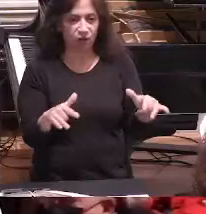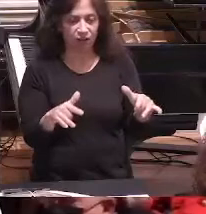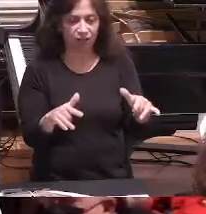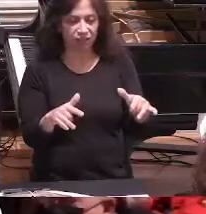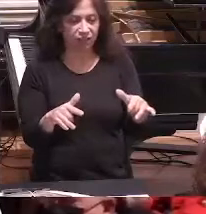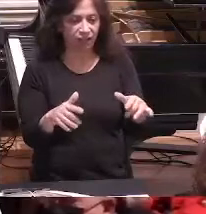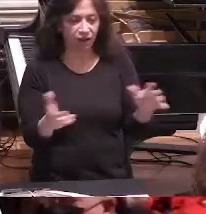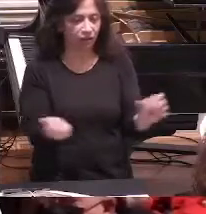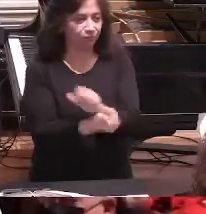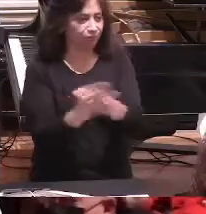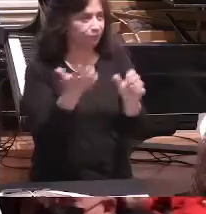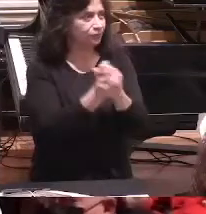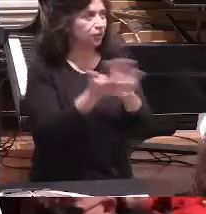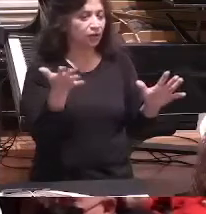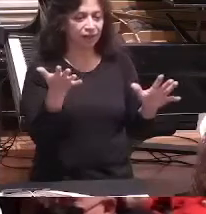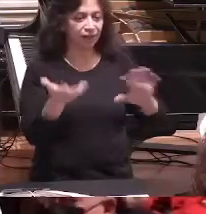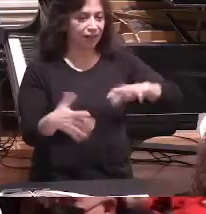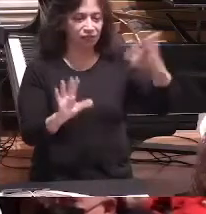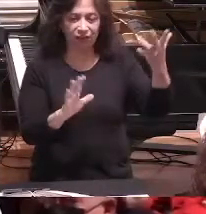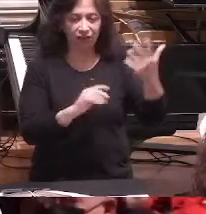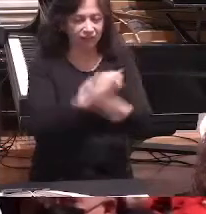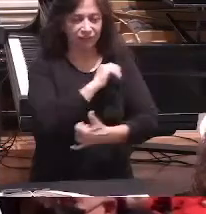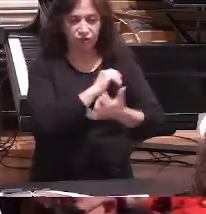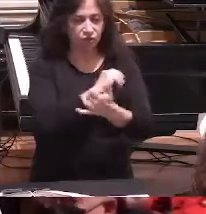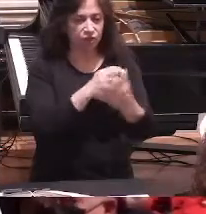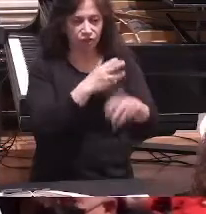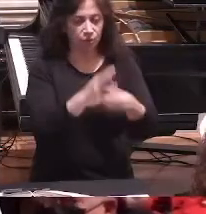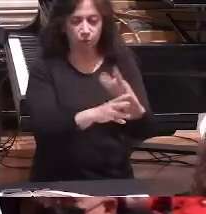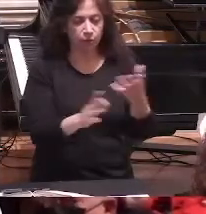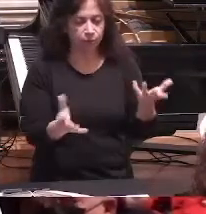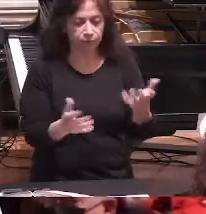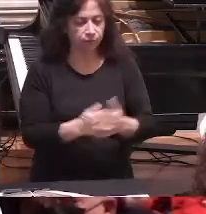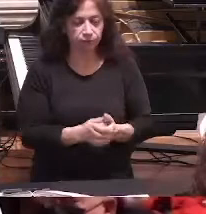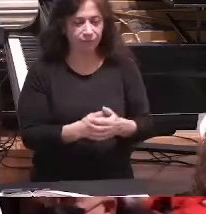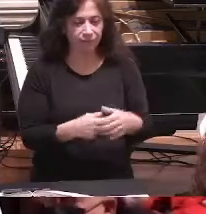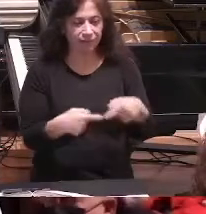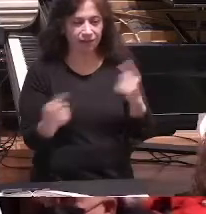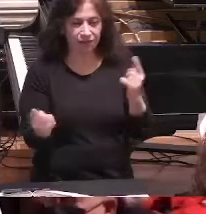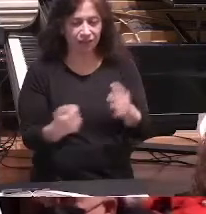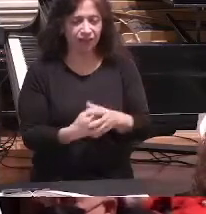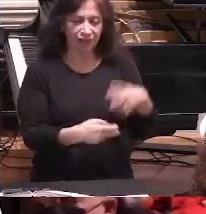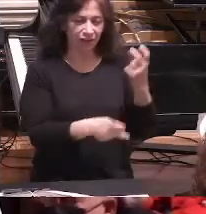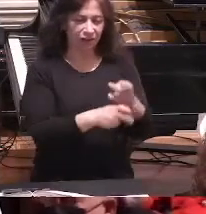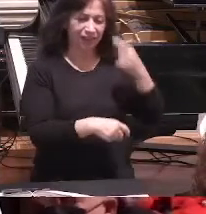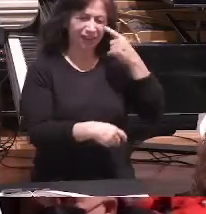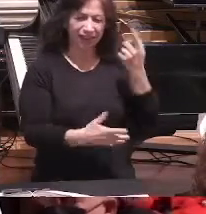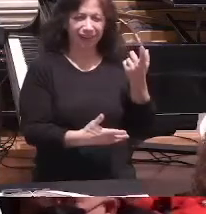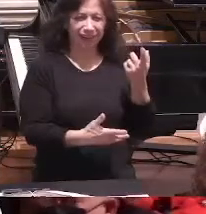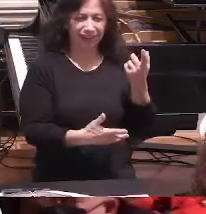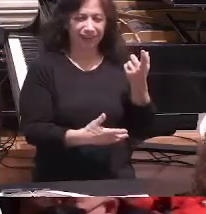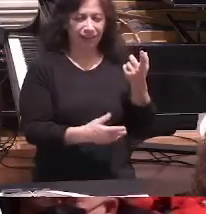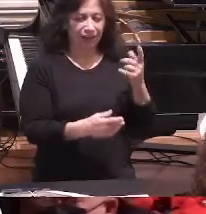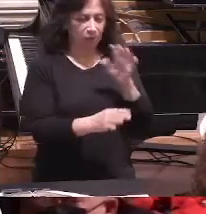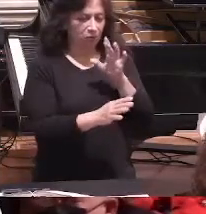are wreaking havoc on every nation across the globe. I mean, it's hard to think, isn't it,